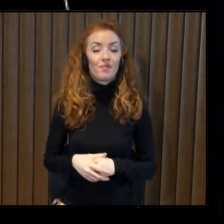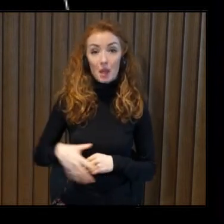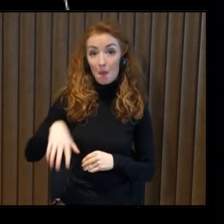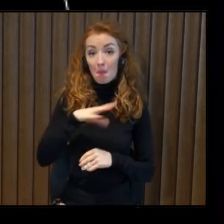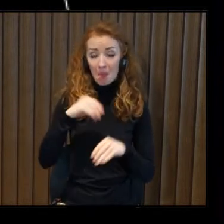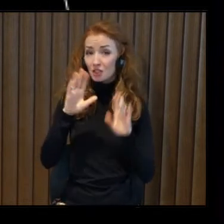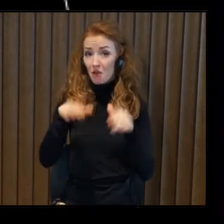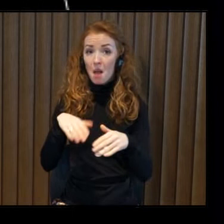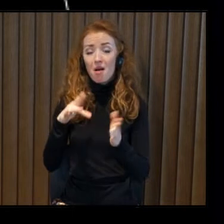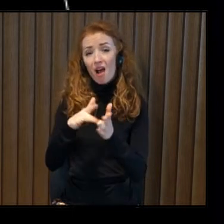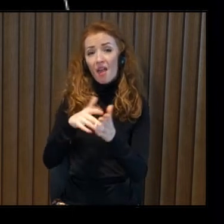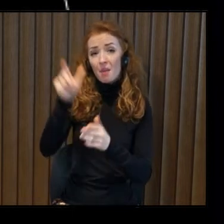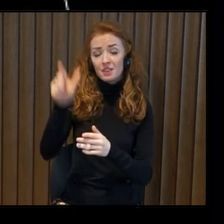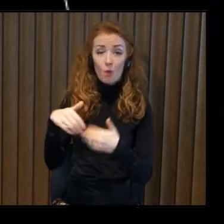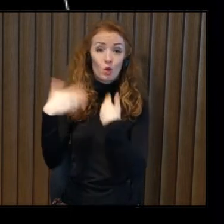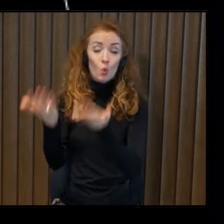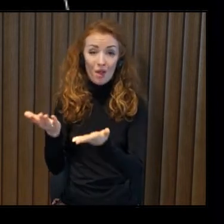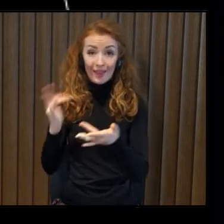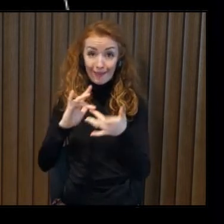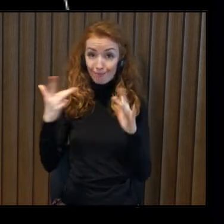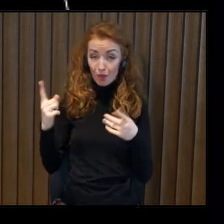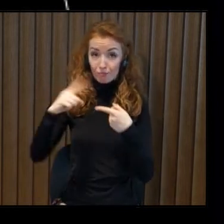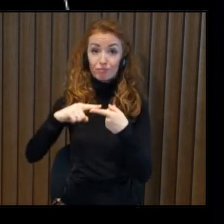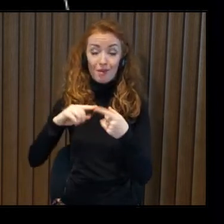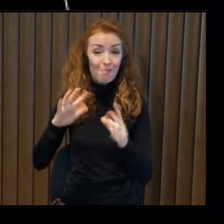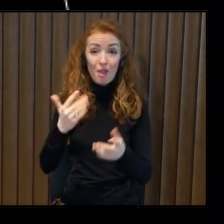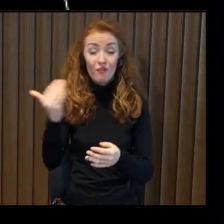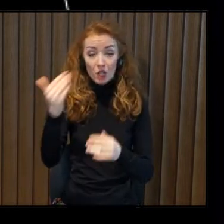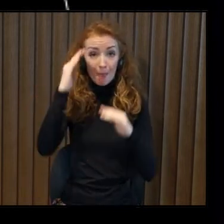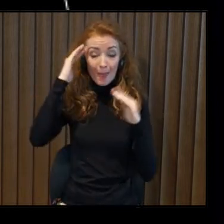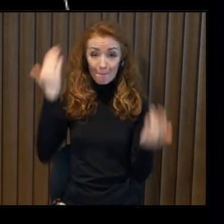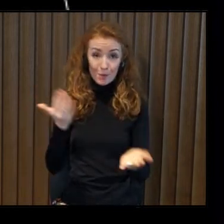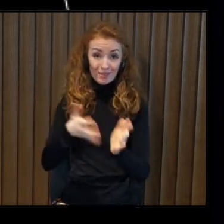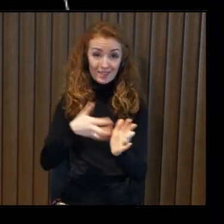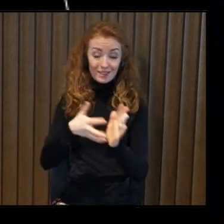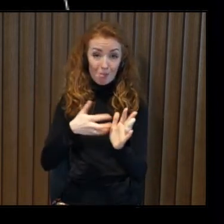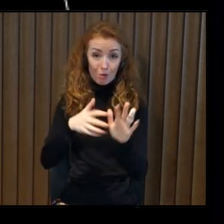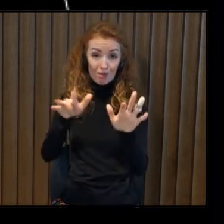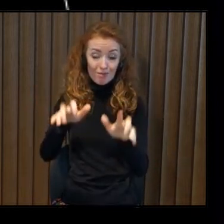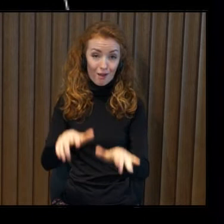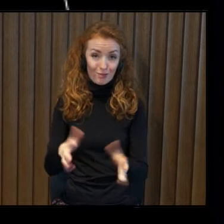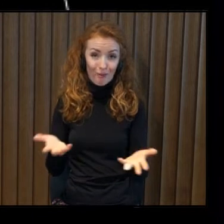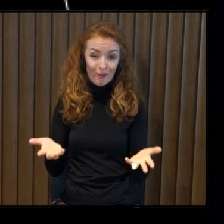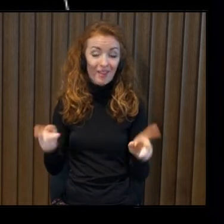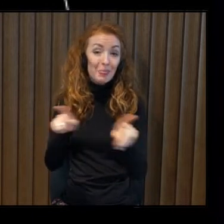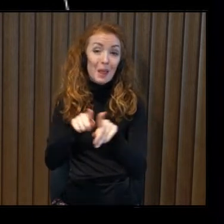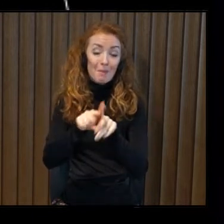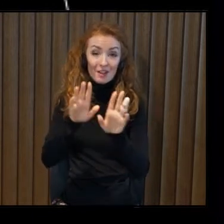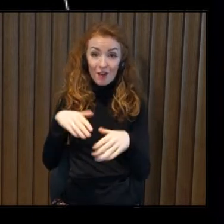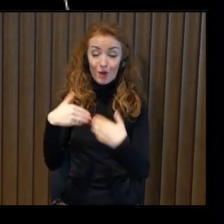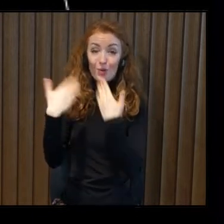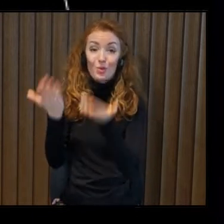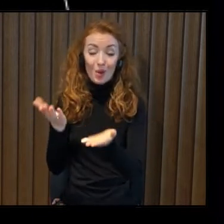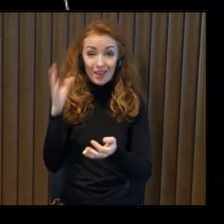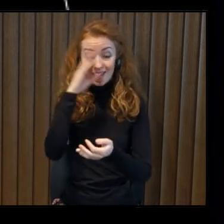need to take into account something like digital skills. And it does no good to give somebody access to a computer if they can't use a web browser